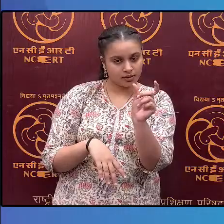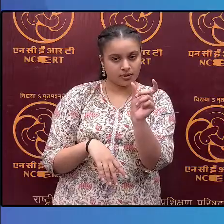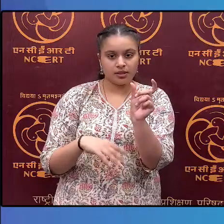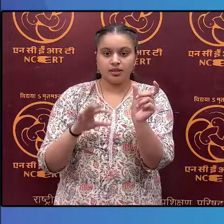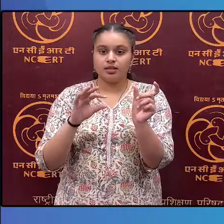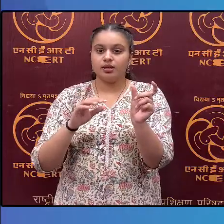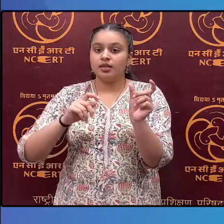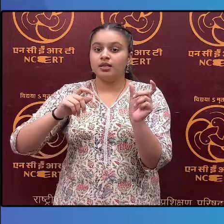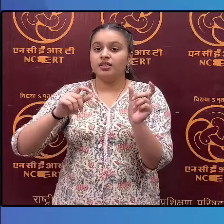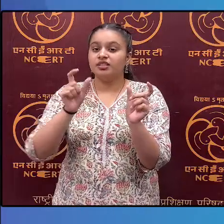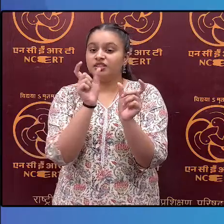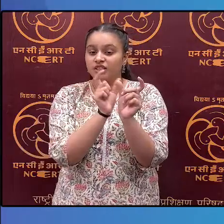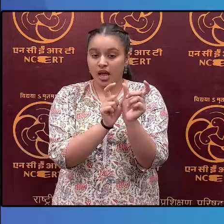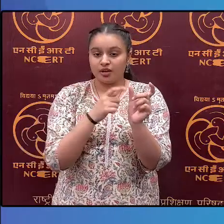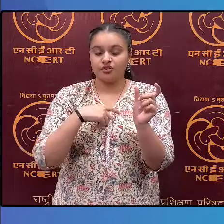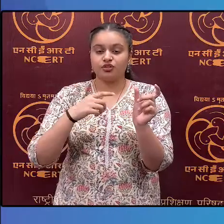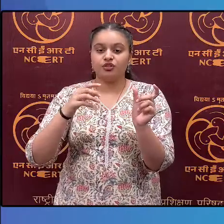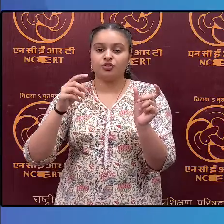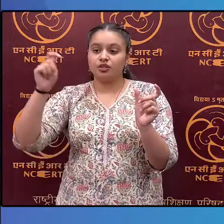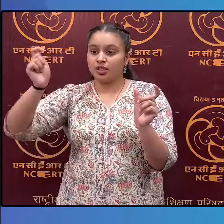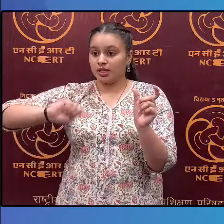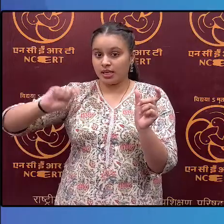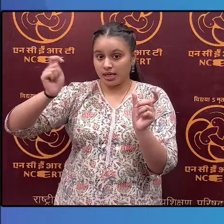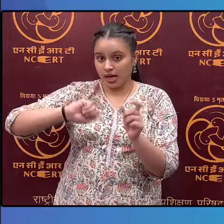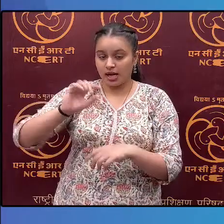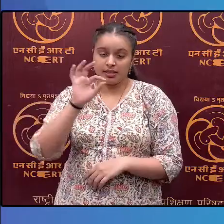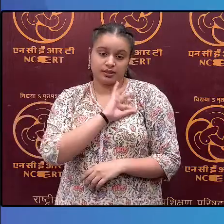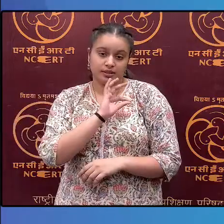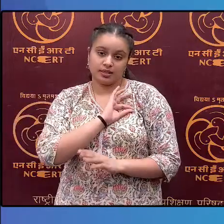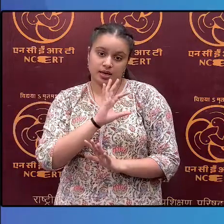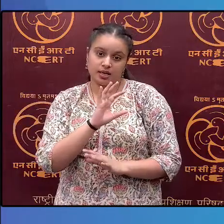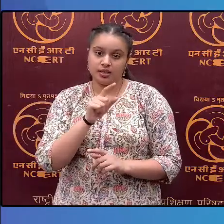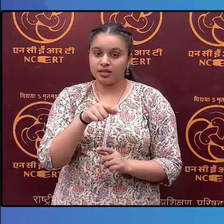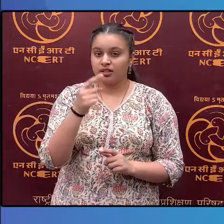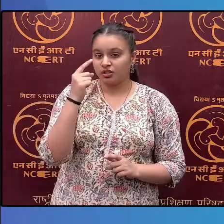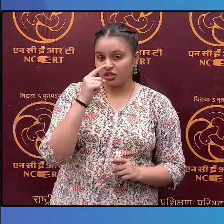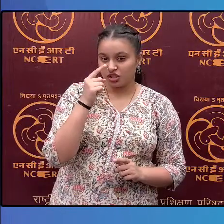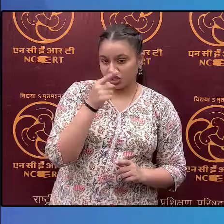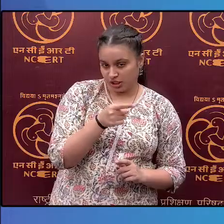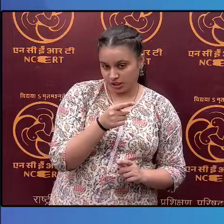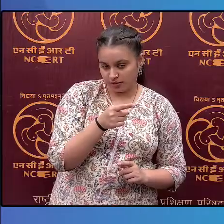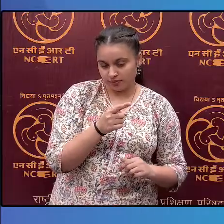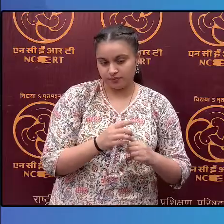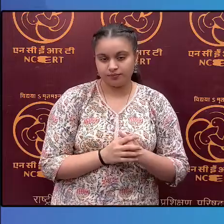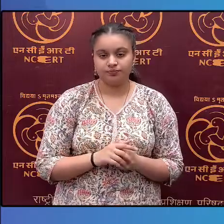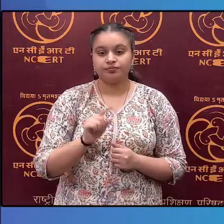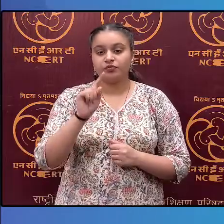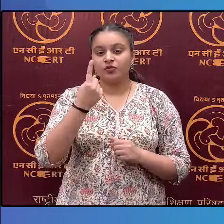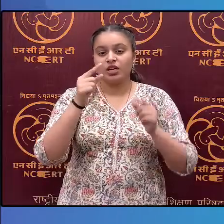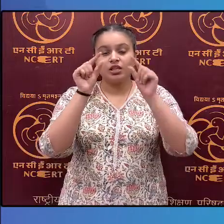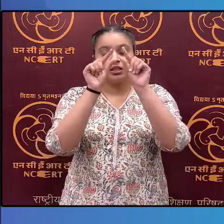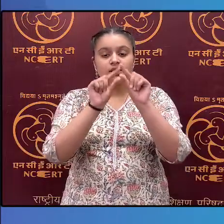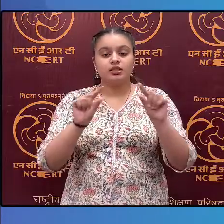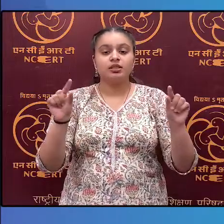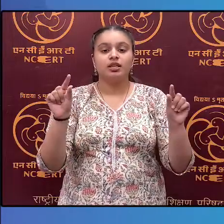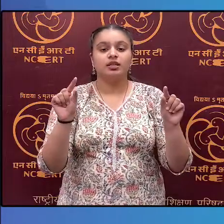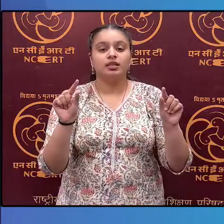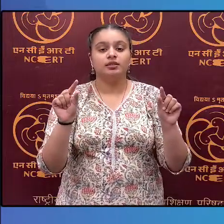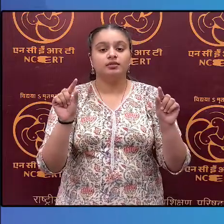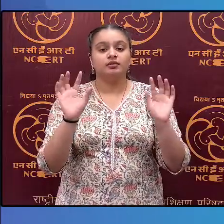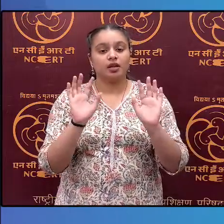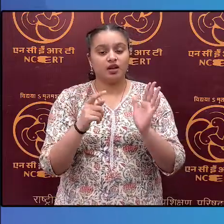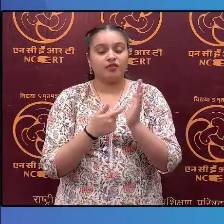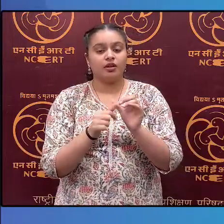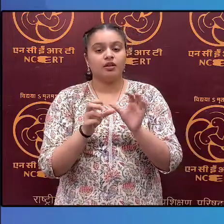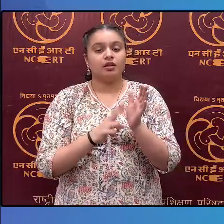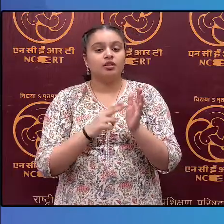flying kites. So, what should we use? Either he or she? She. Yes, absolutely, because in the first sentence, we have seen that